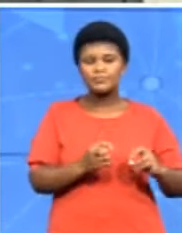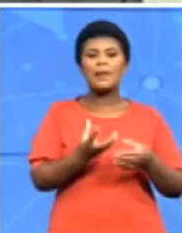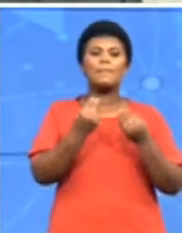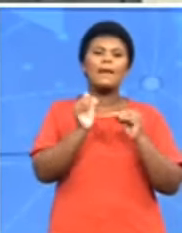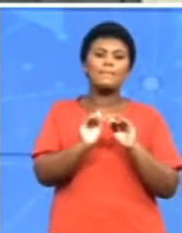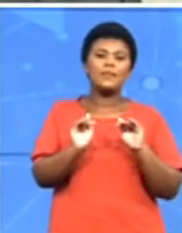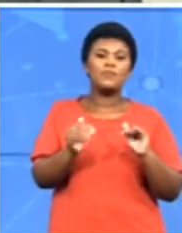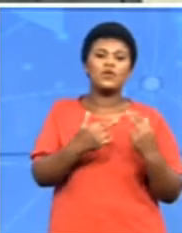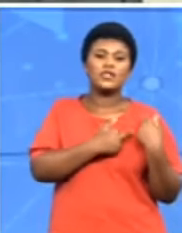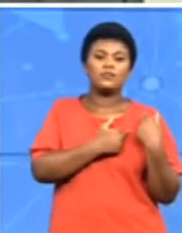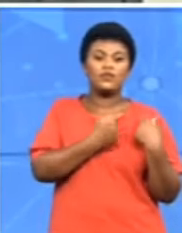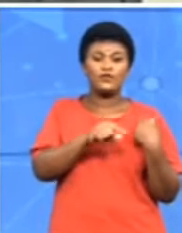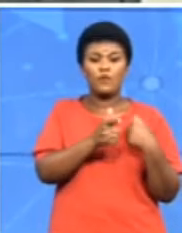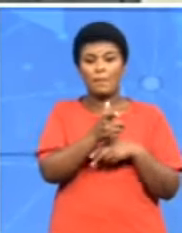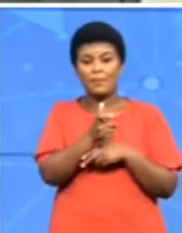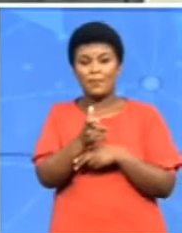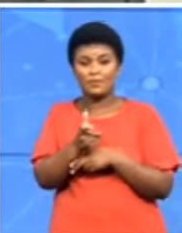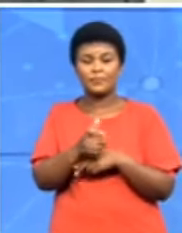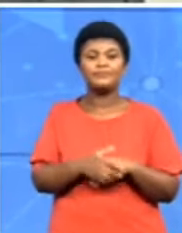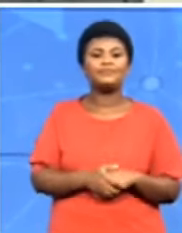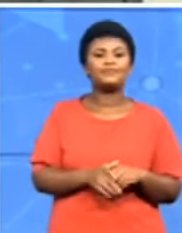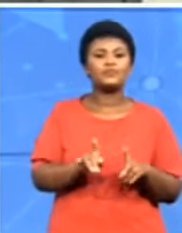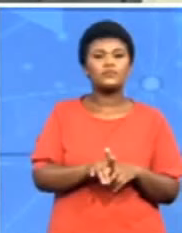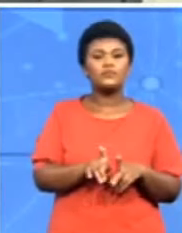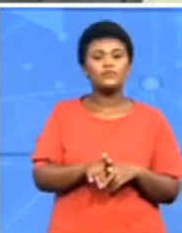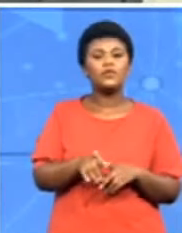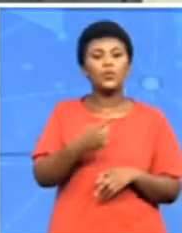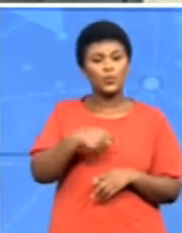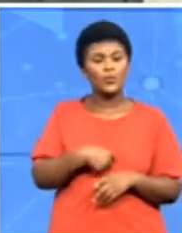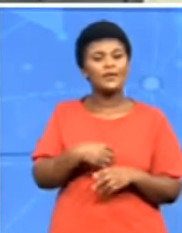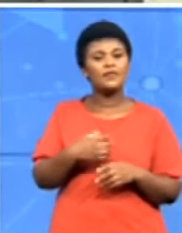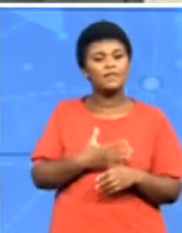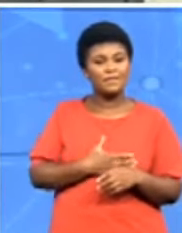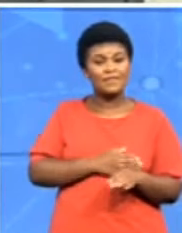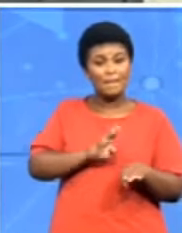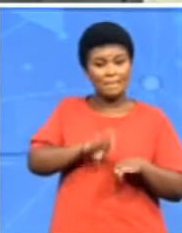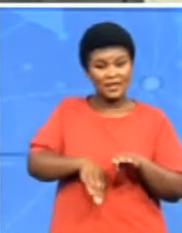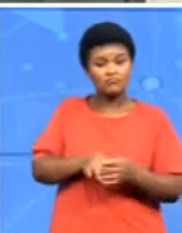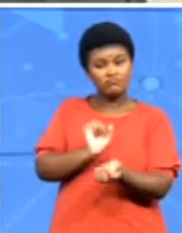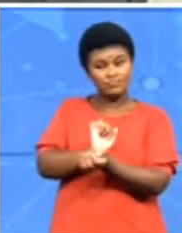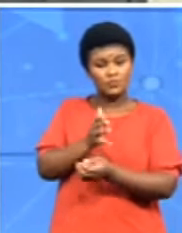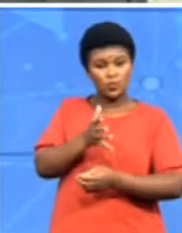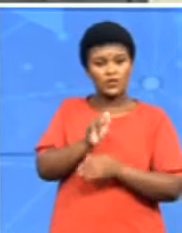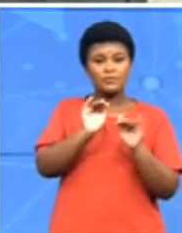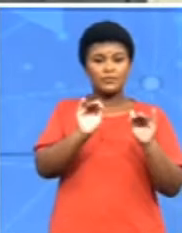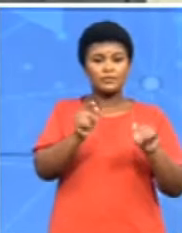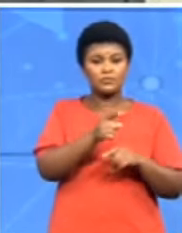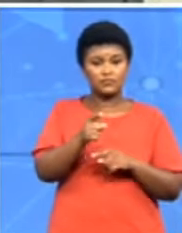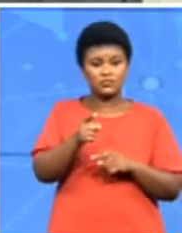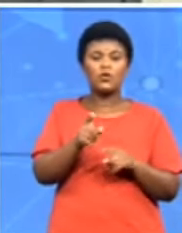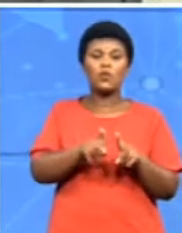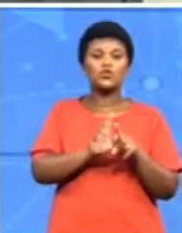justice will be actually served here, and these people will have a closure when they know exactly who did